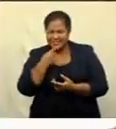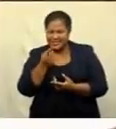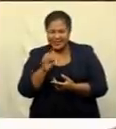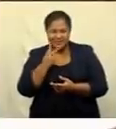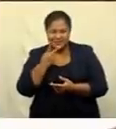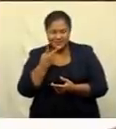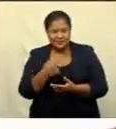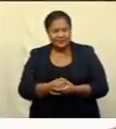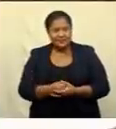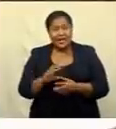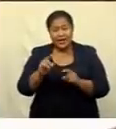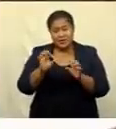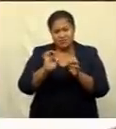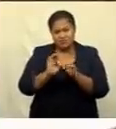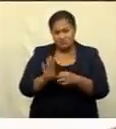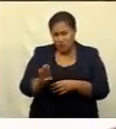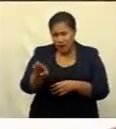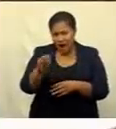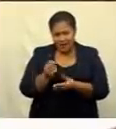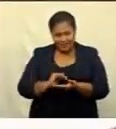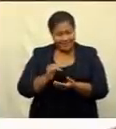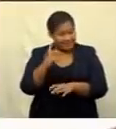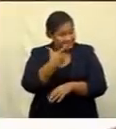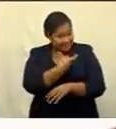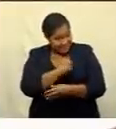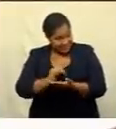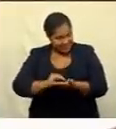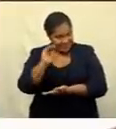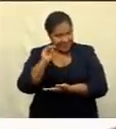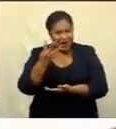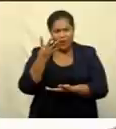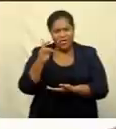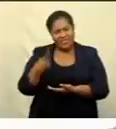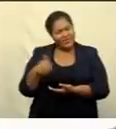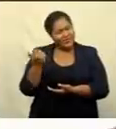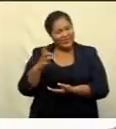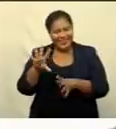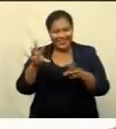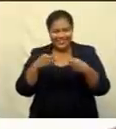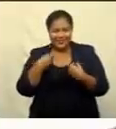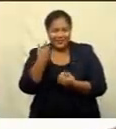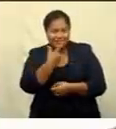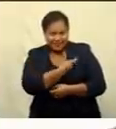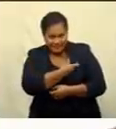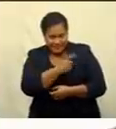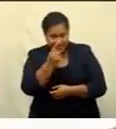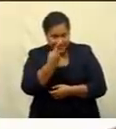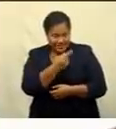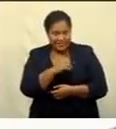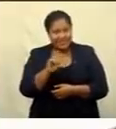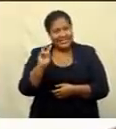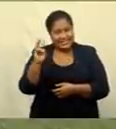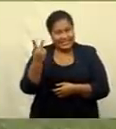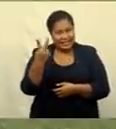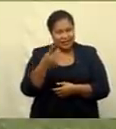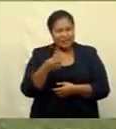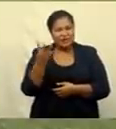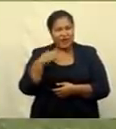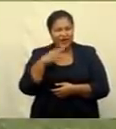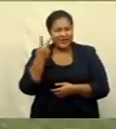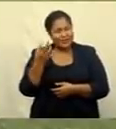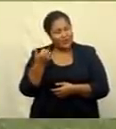vaccination numbers have increased, with over 4,000 having had their first dose and 402 their second dose.